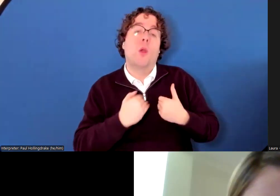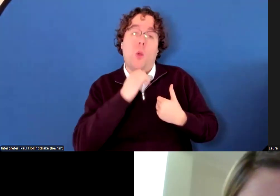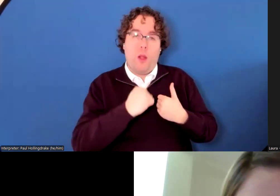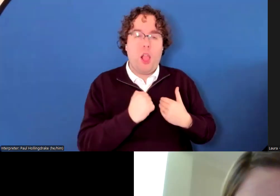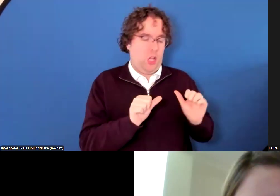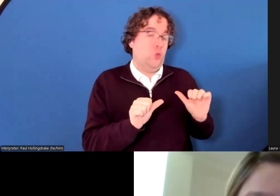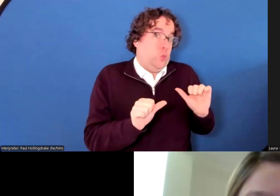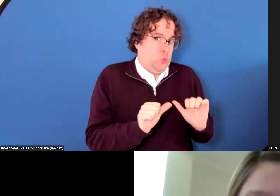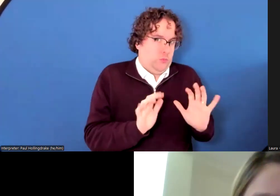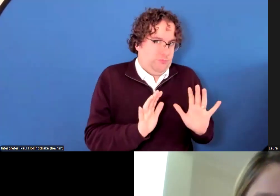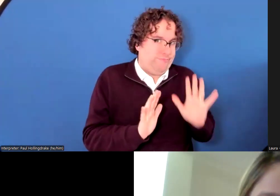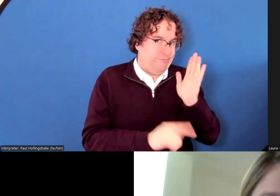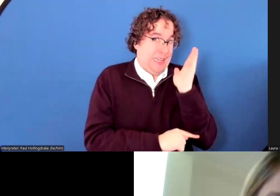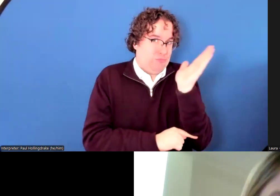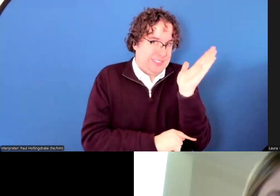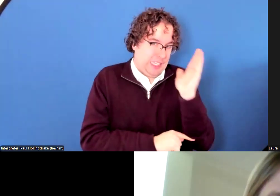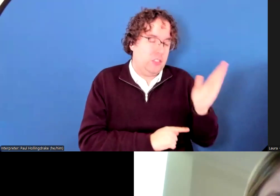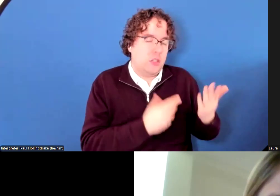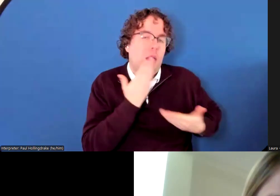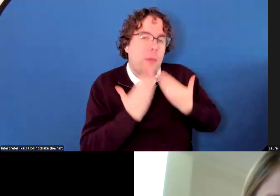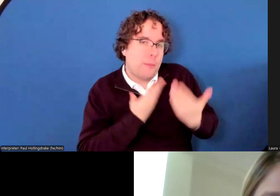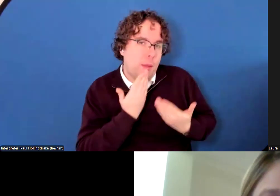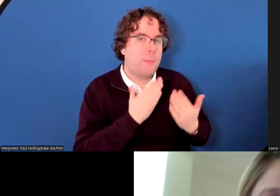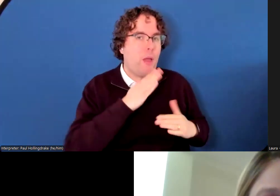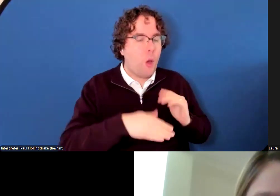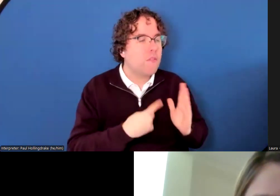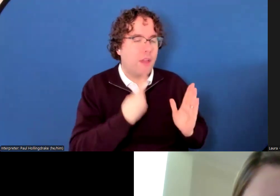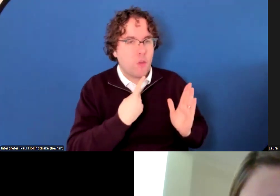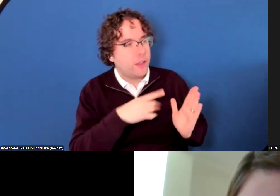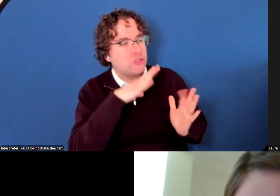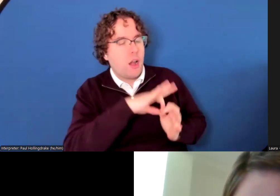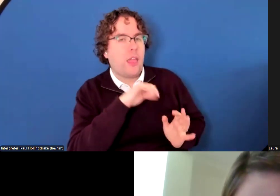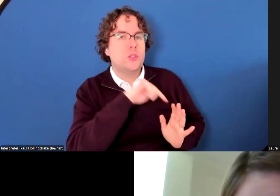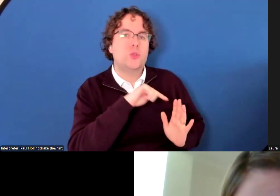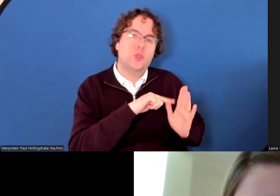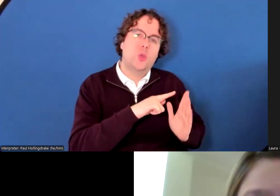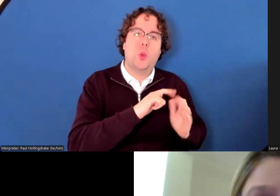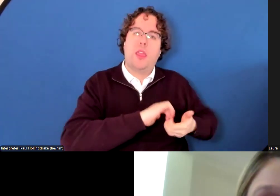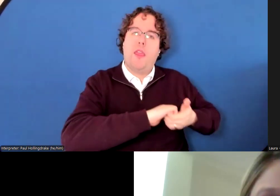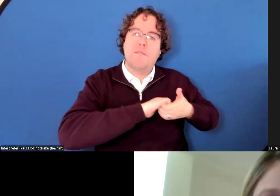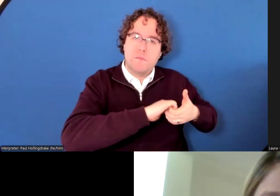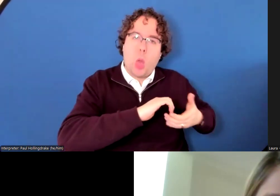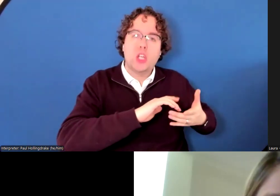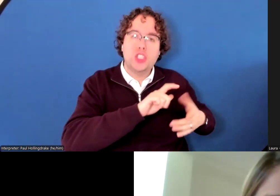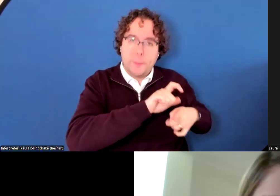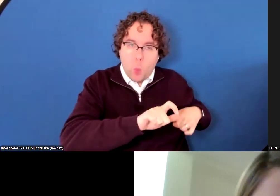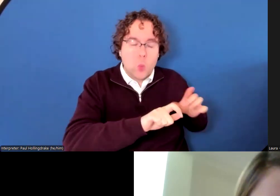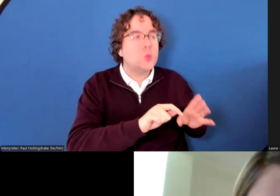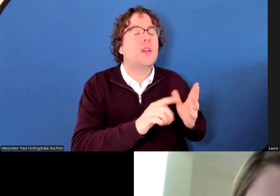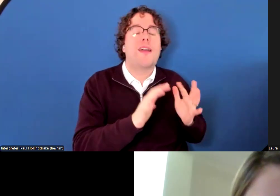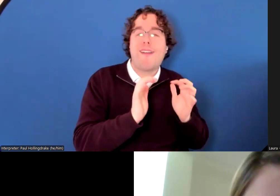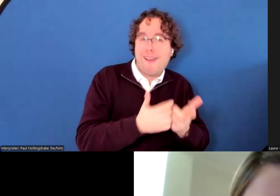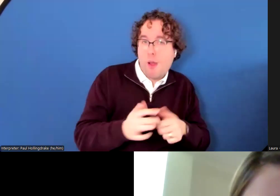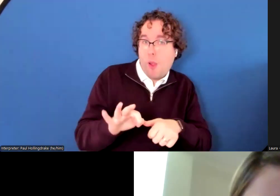short presentation and walk through a bit of information about the fellowship itself, about how the